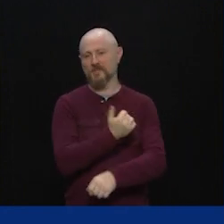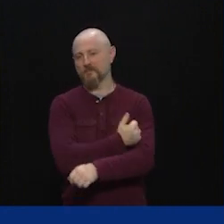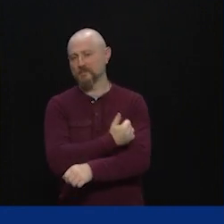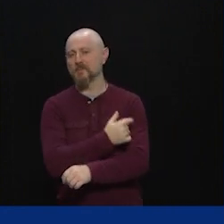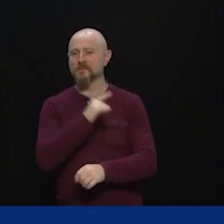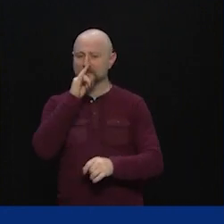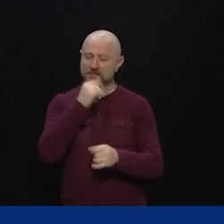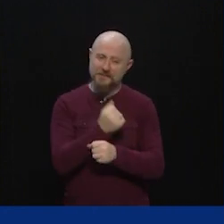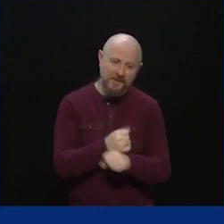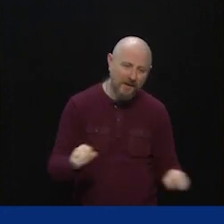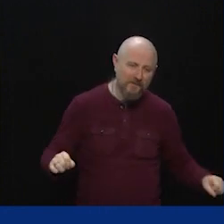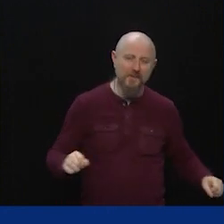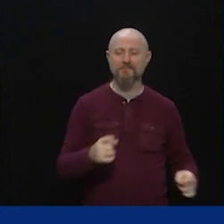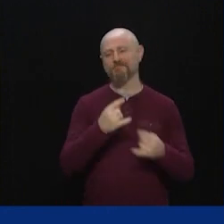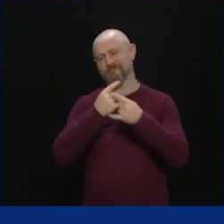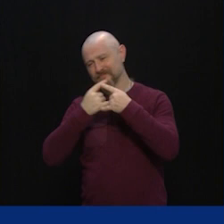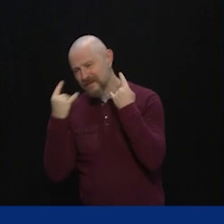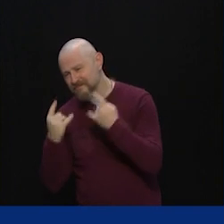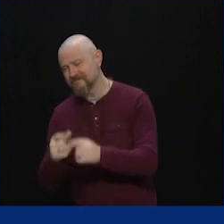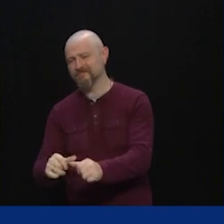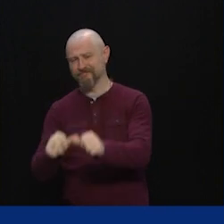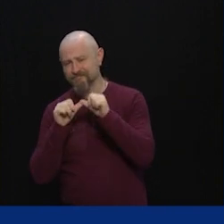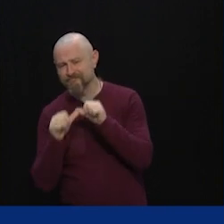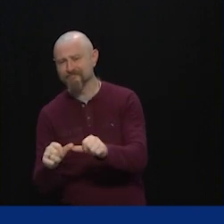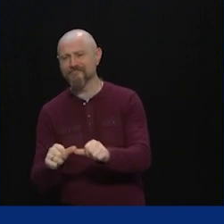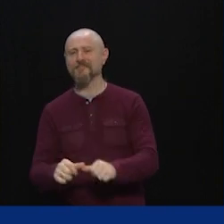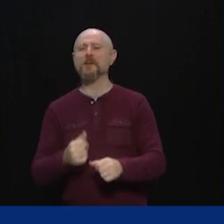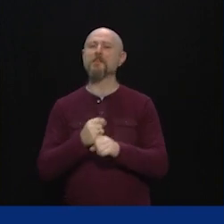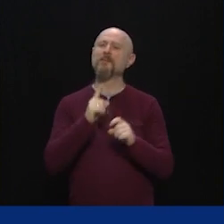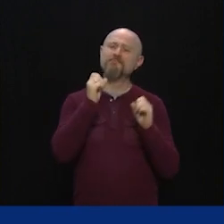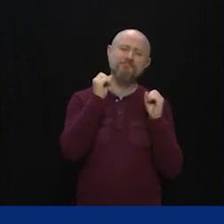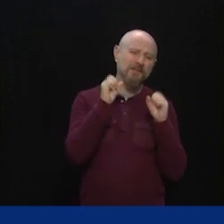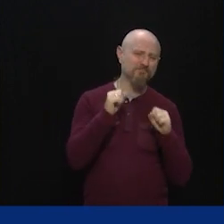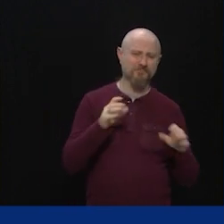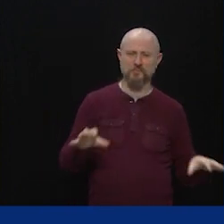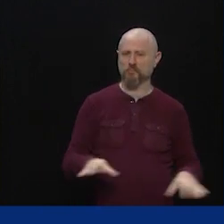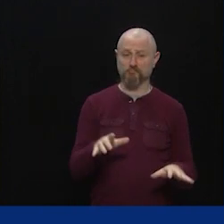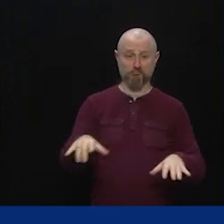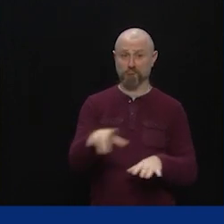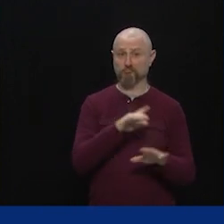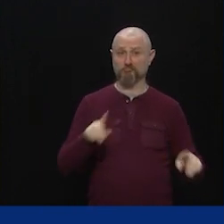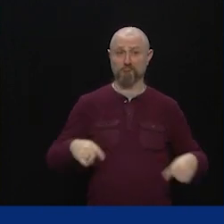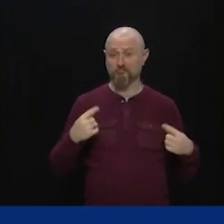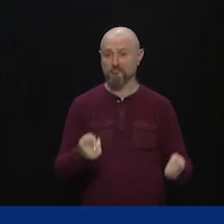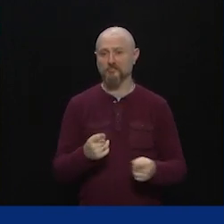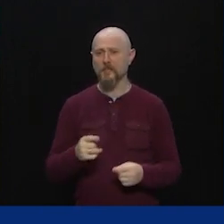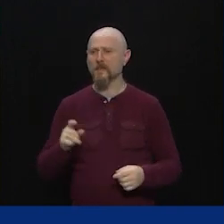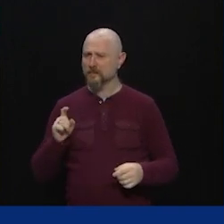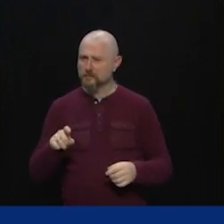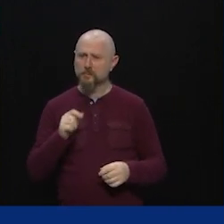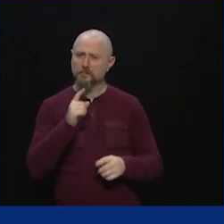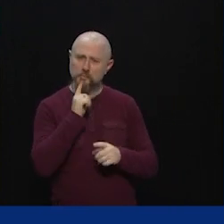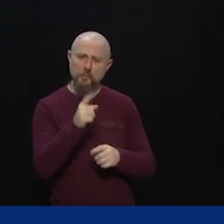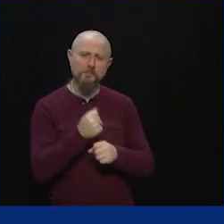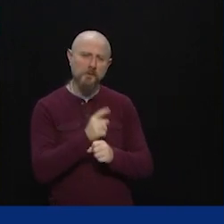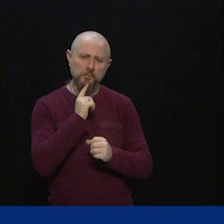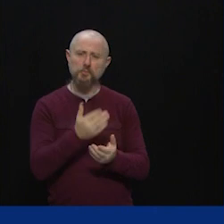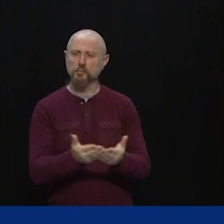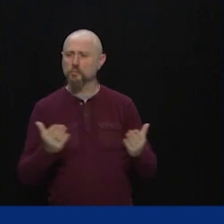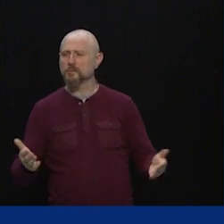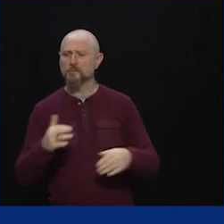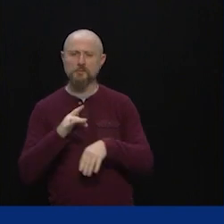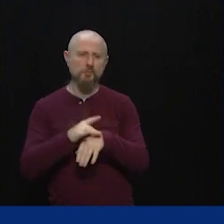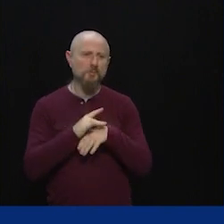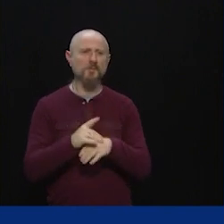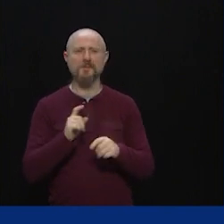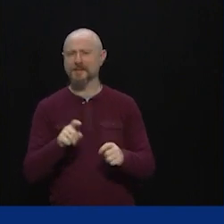on. You're amazing what you've been doing, and all of us have our role to make sure you have the resources and support you need. So how do we expand testing as well?